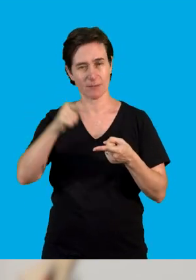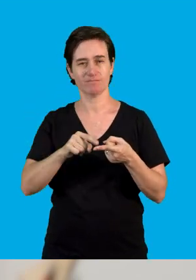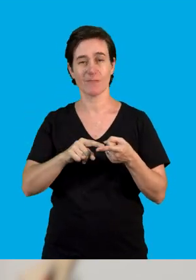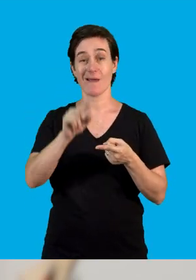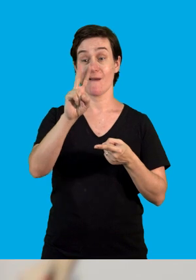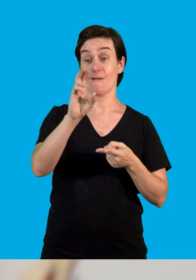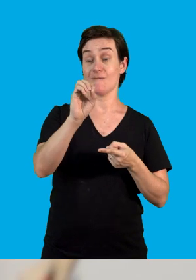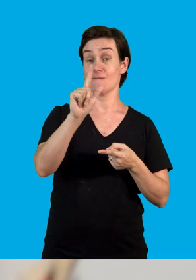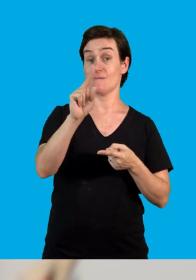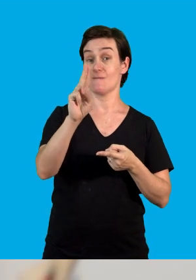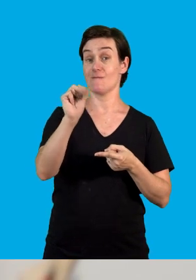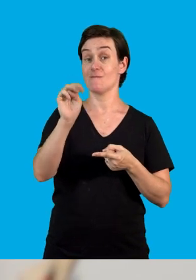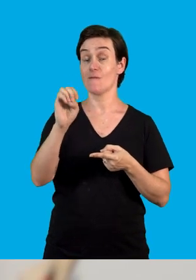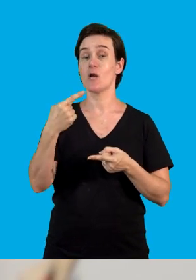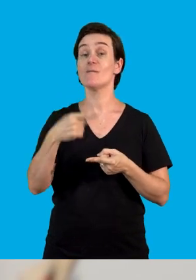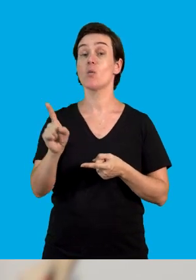of cubes.